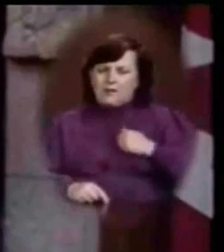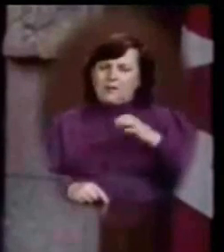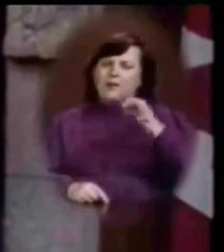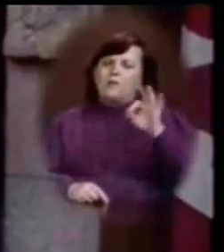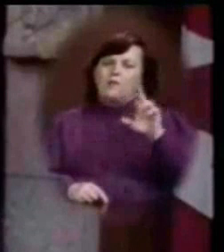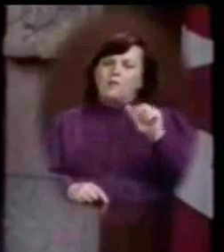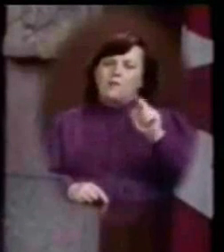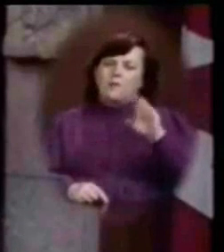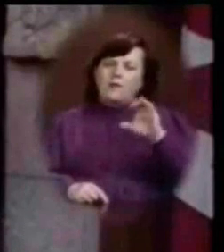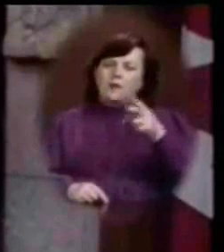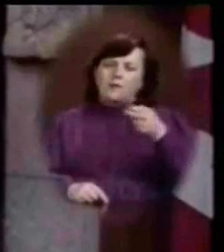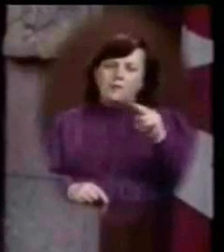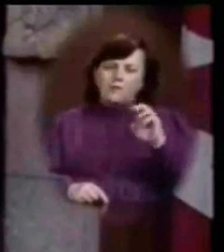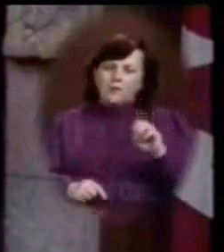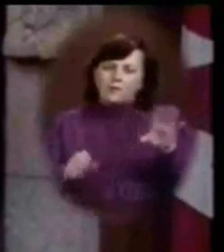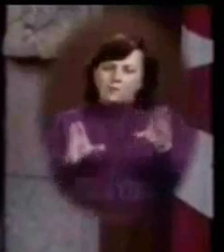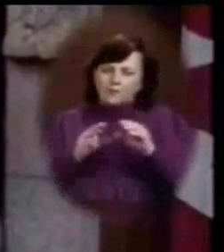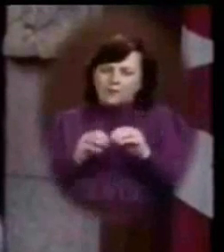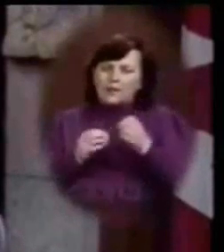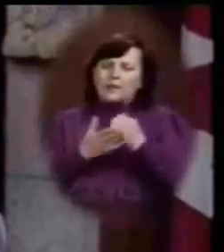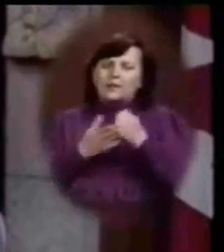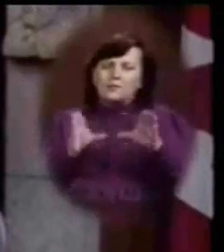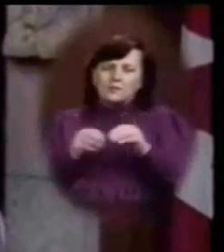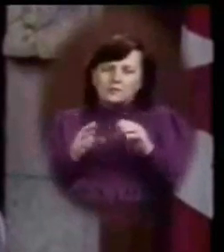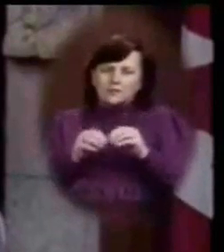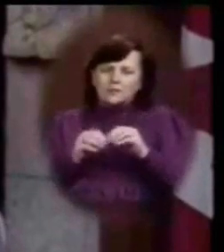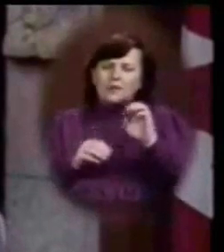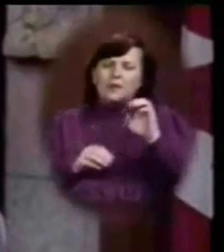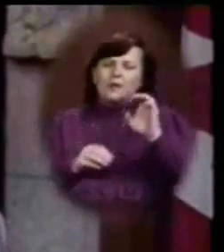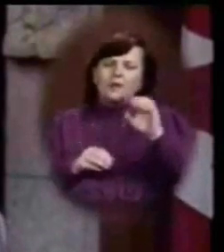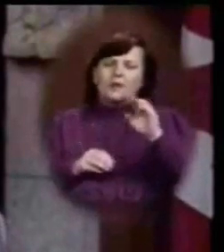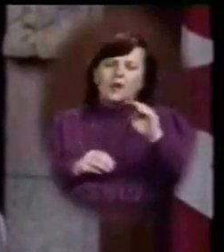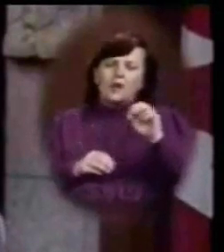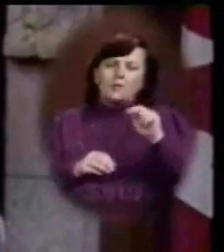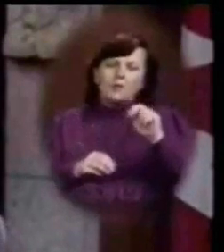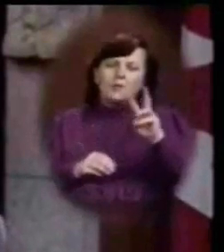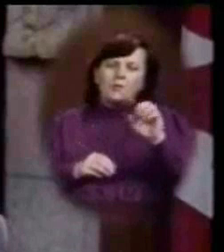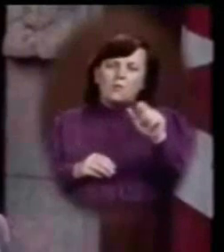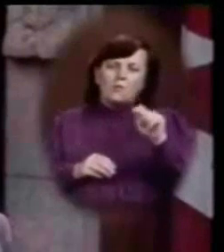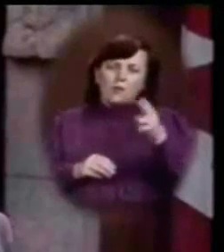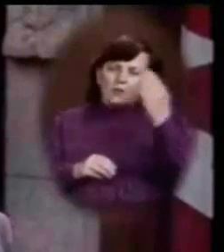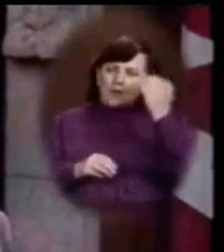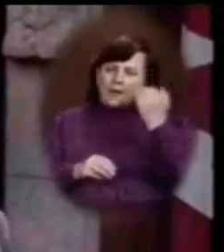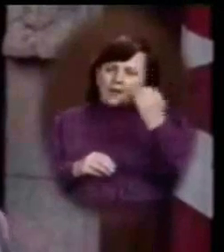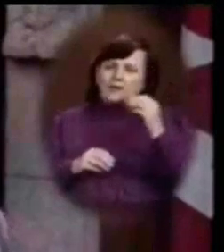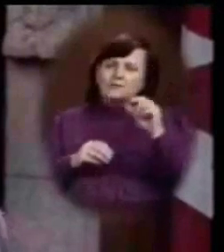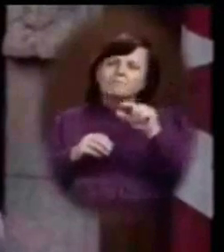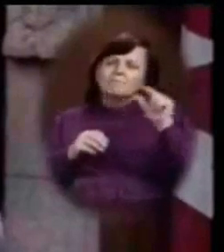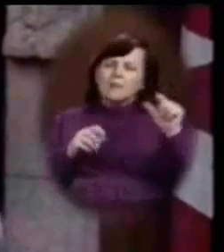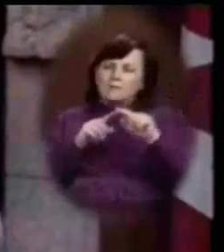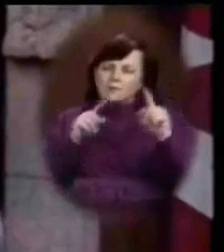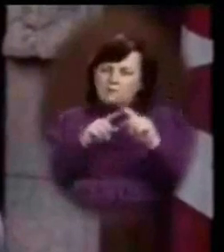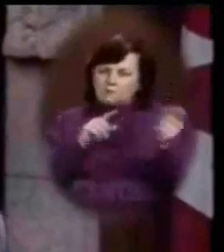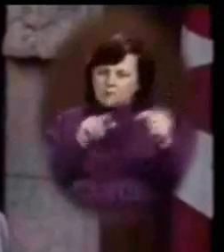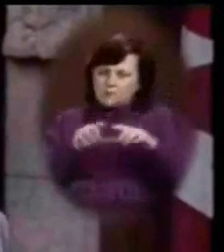monetary targets and has experienced high real interest rates, even higher than our present rates. And they forget that public